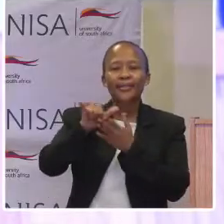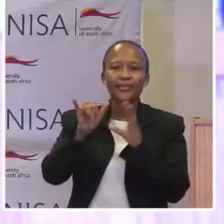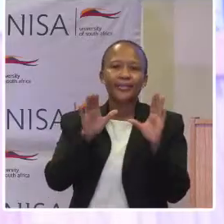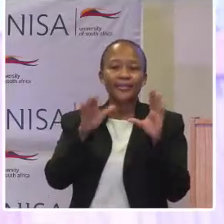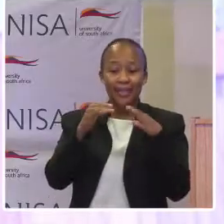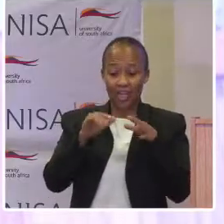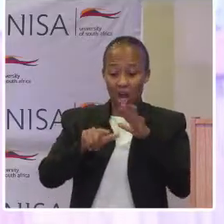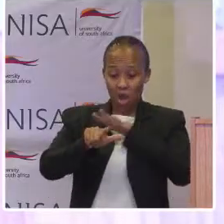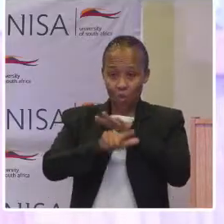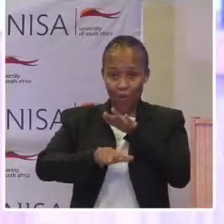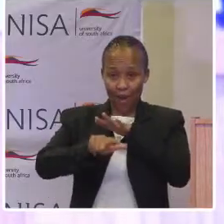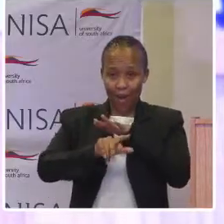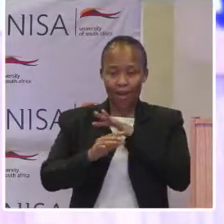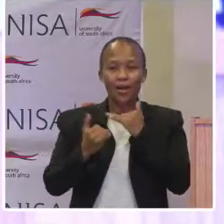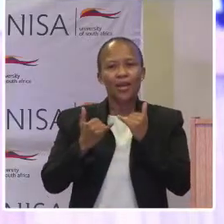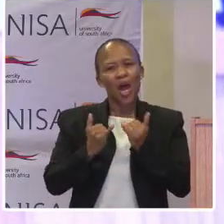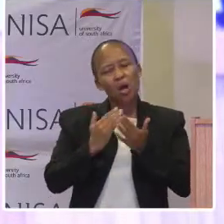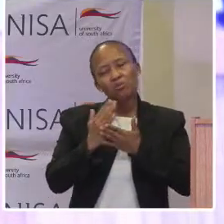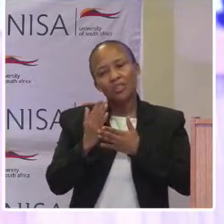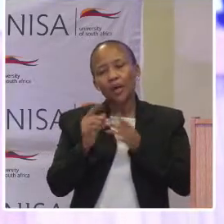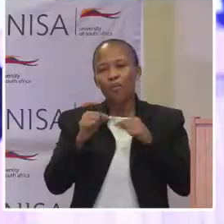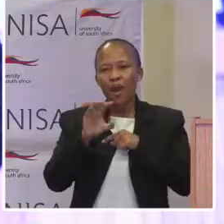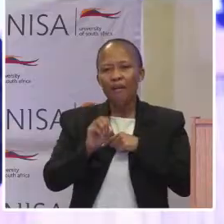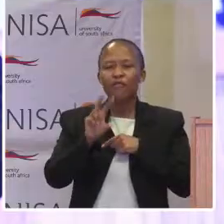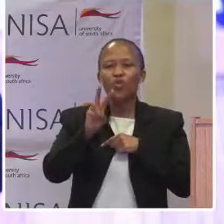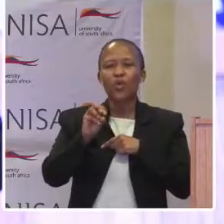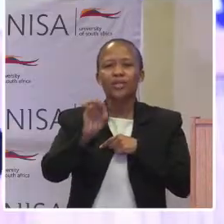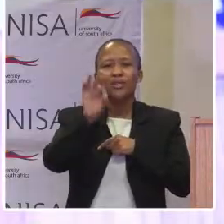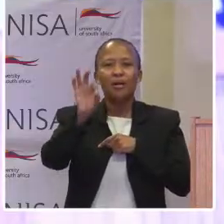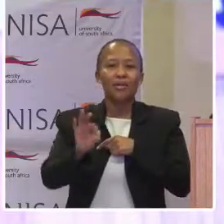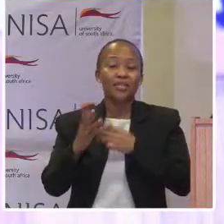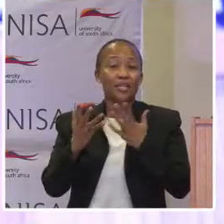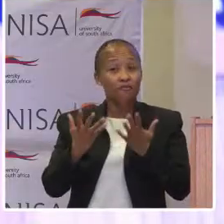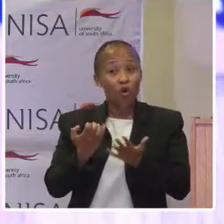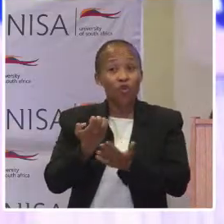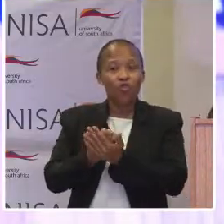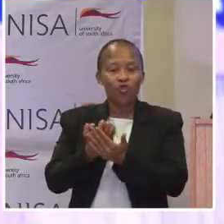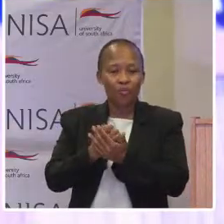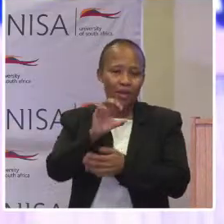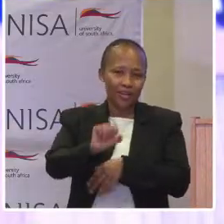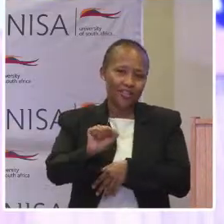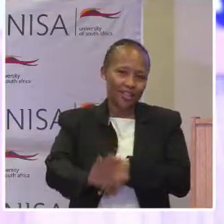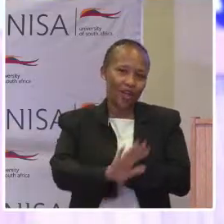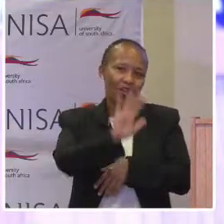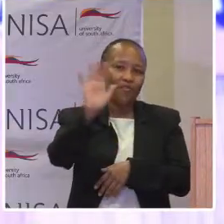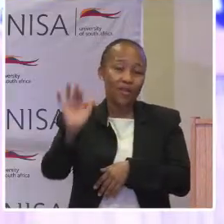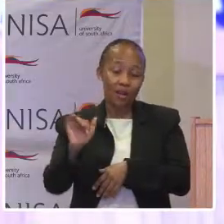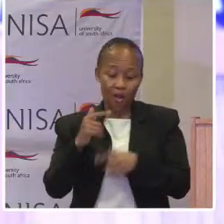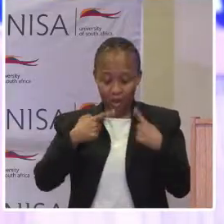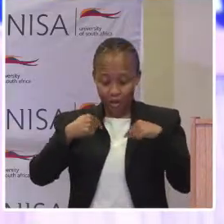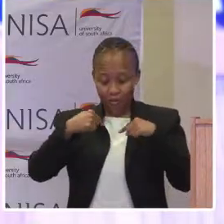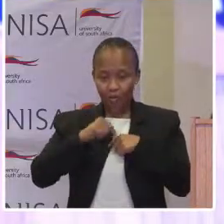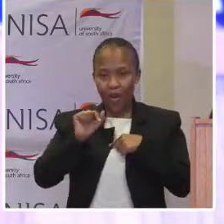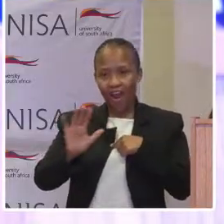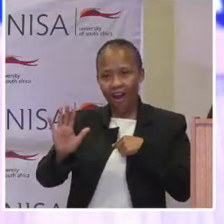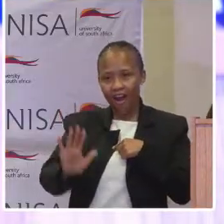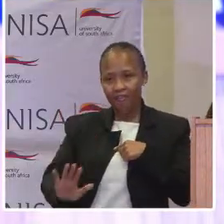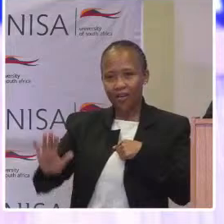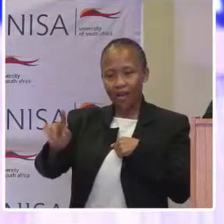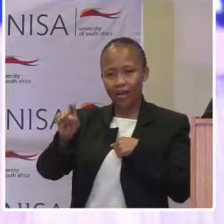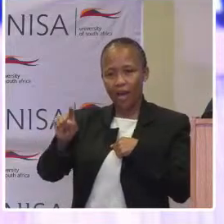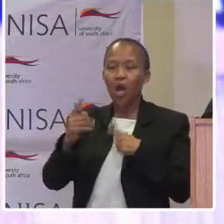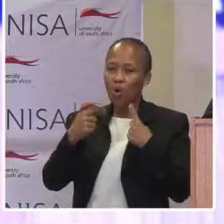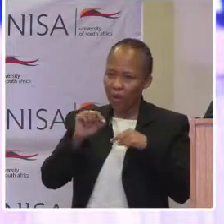that we are responsible for 20% of the aviation economy in Africa. We are slipping on the resources we have as an African continent, from